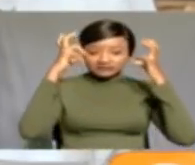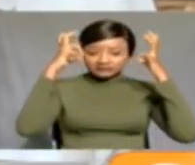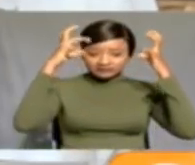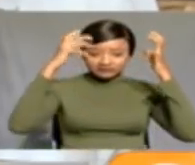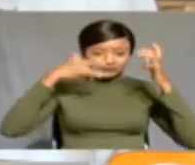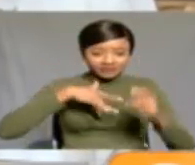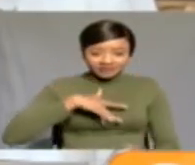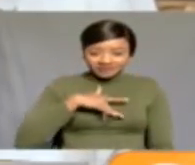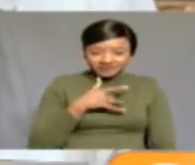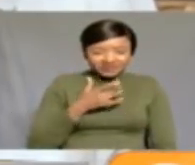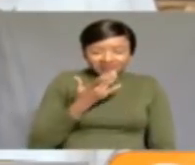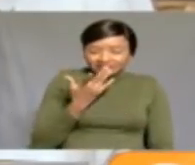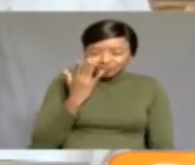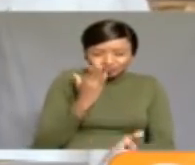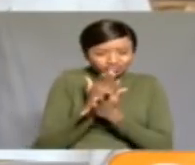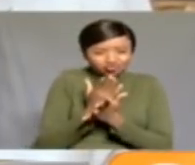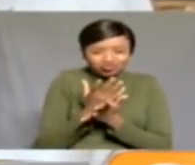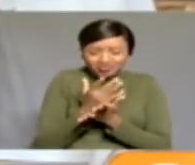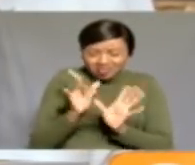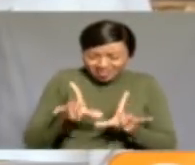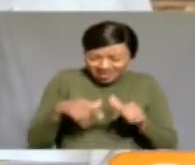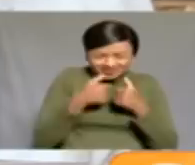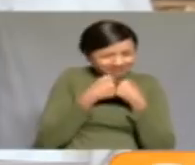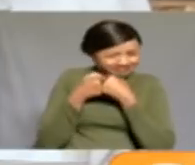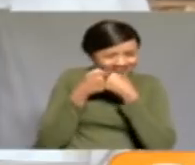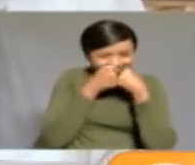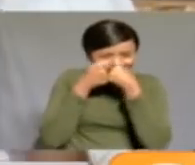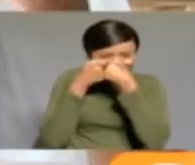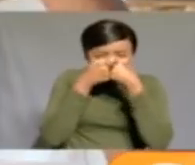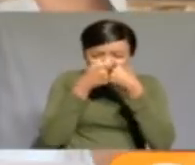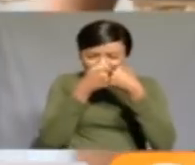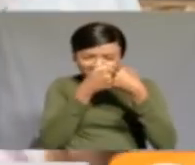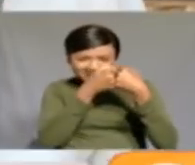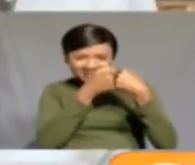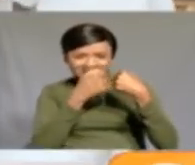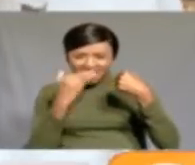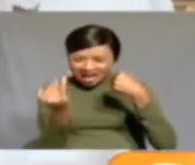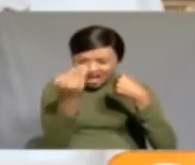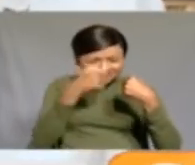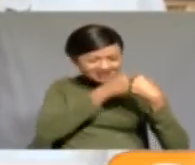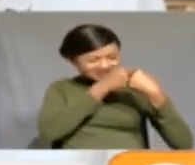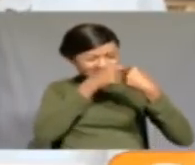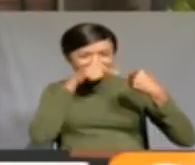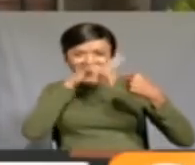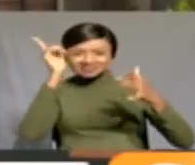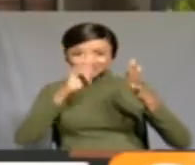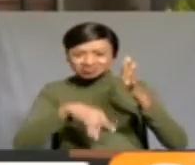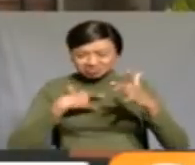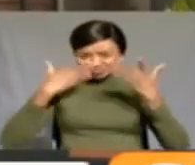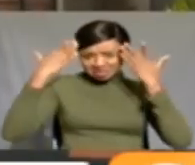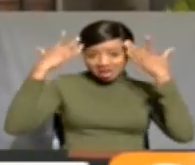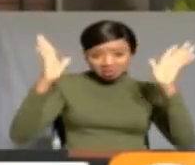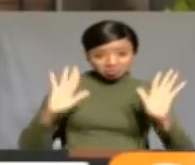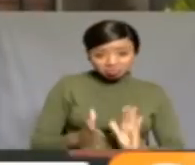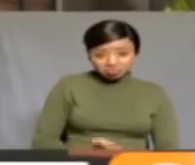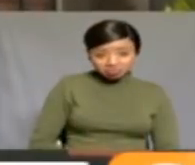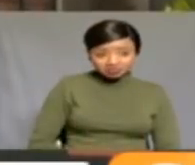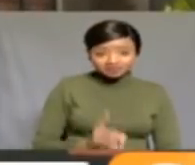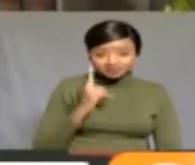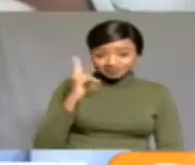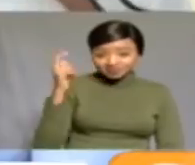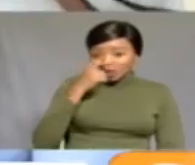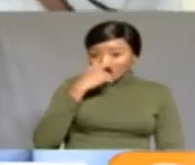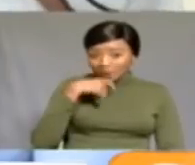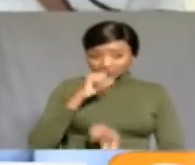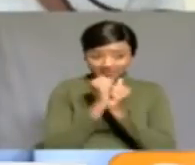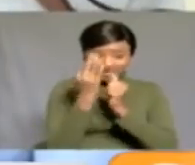was battling too much. But if you asked me what really I was battling, I wouldn't have an answer for you. 18-year-old Wanjiku had no